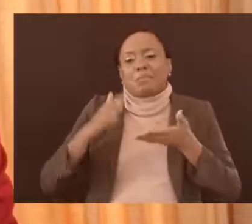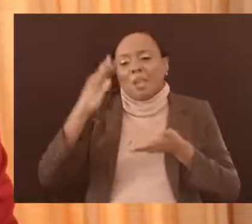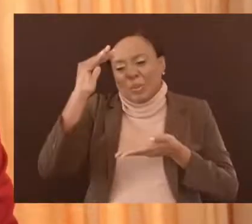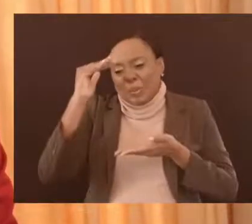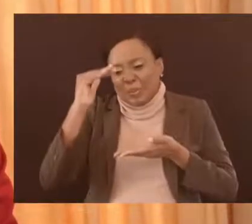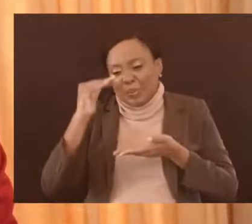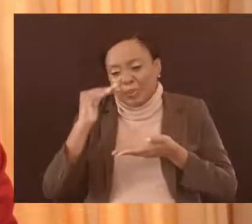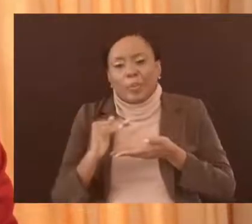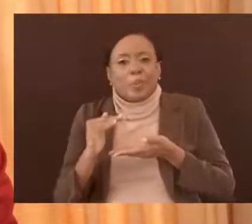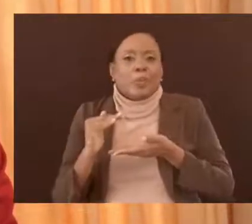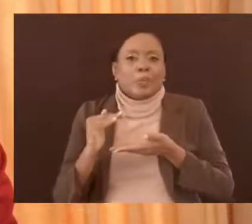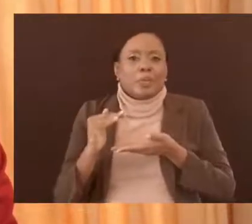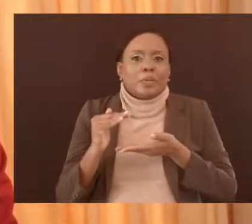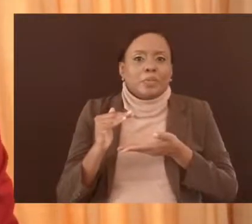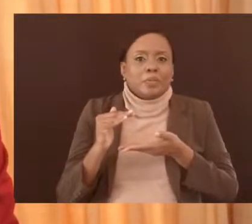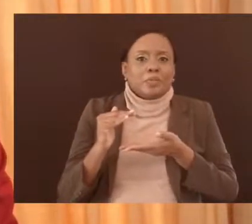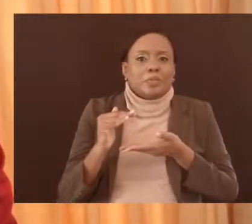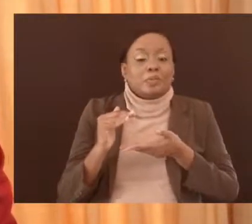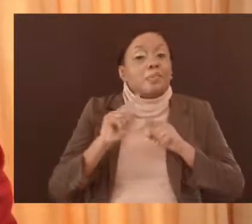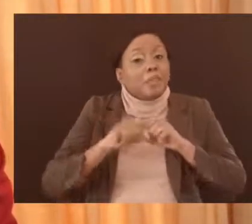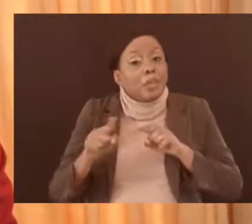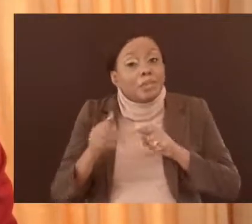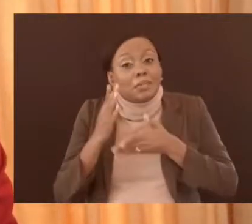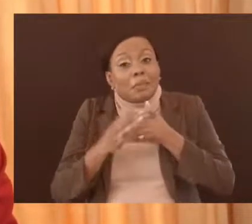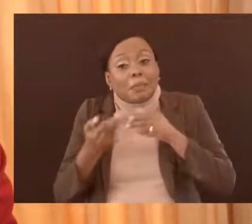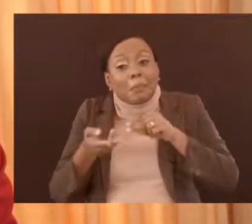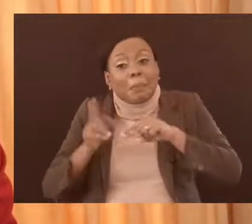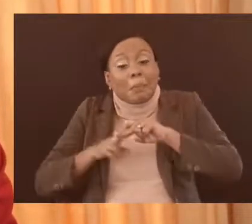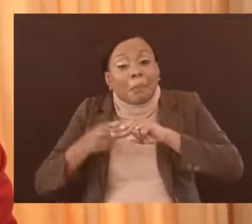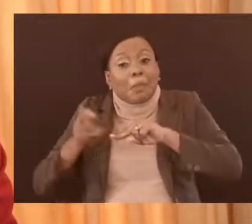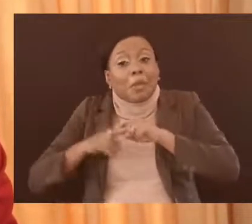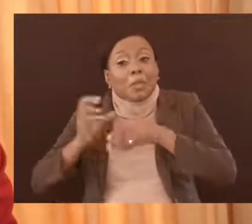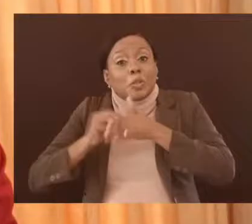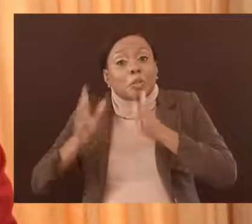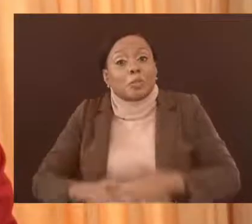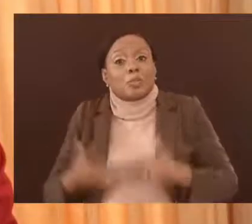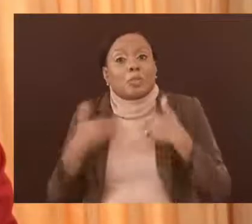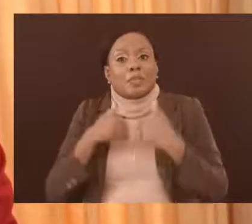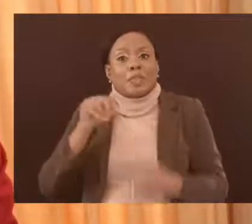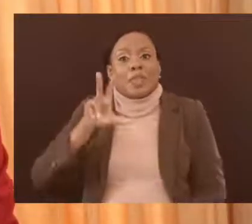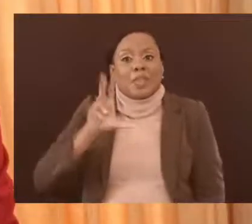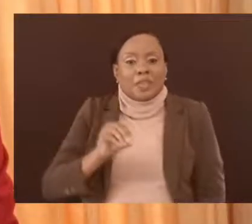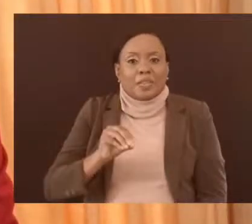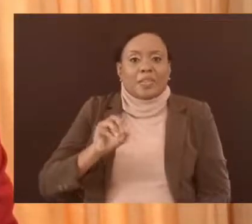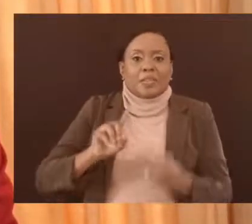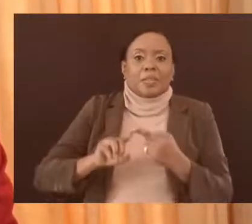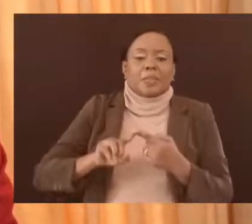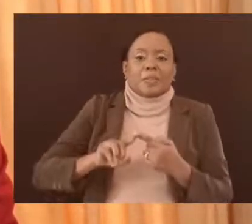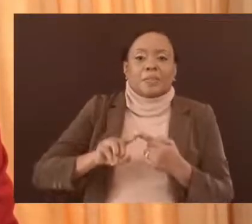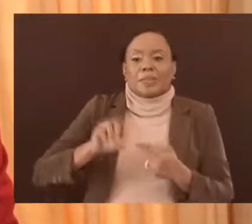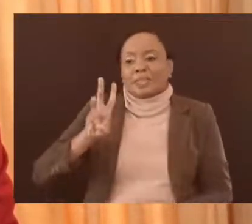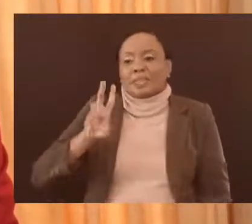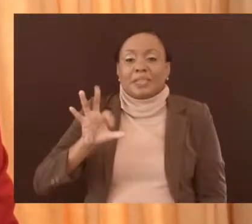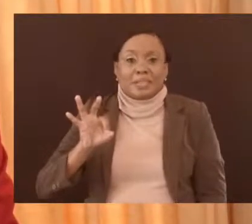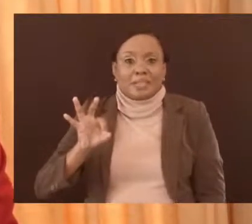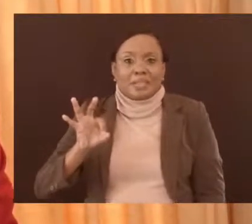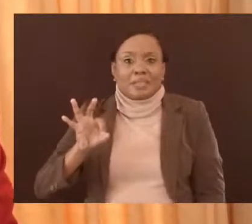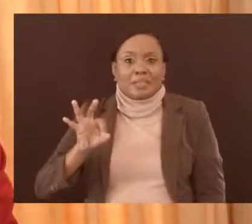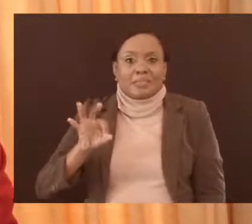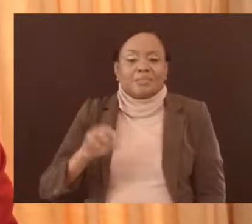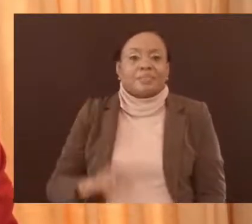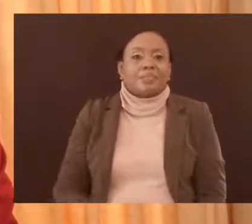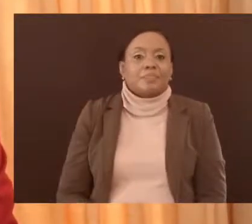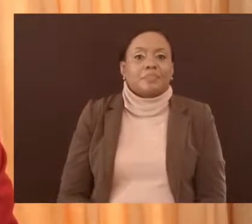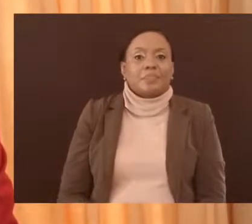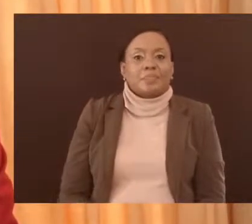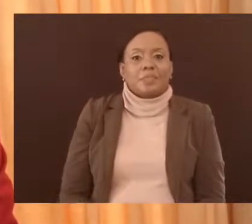100. However, we saw a small increase in the number of students who scored between 30 and 69, and whereas there